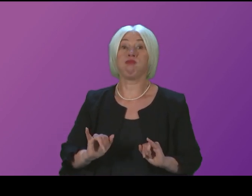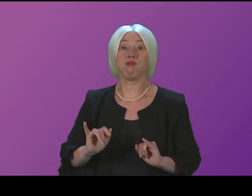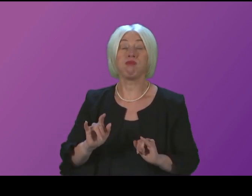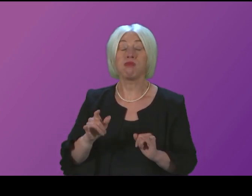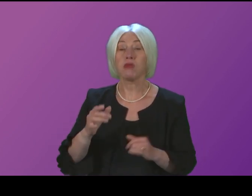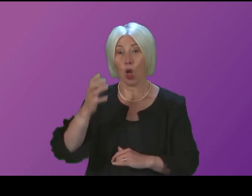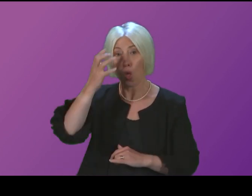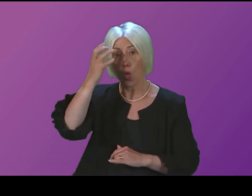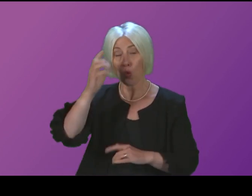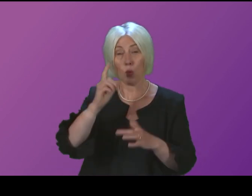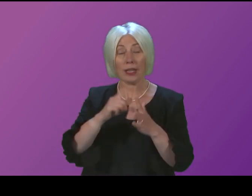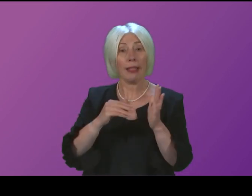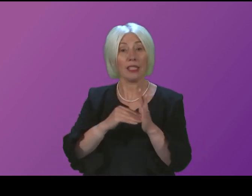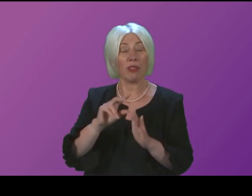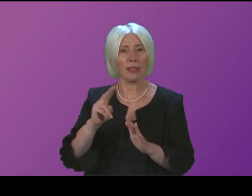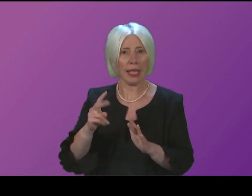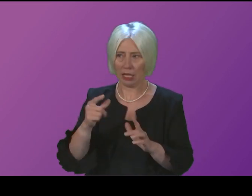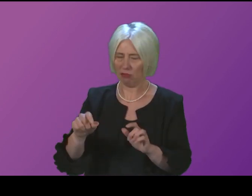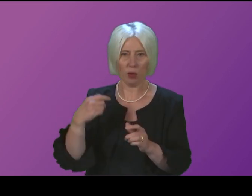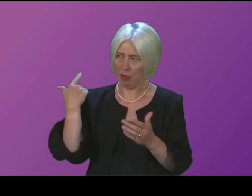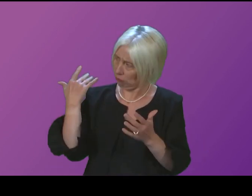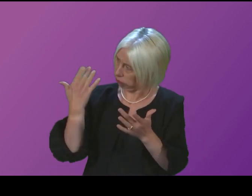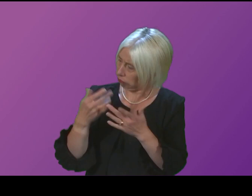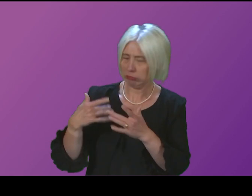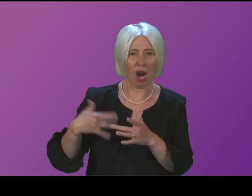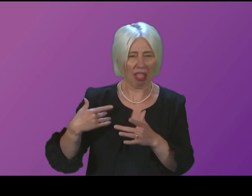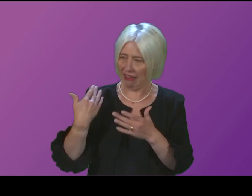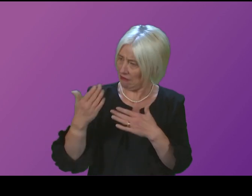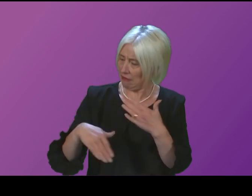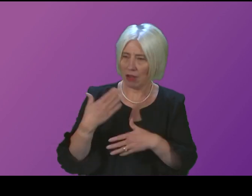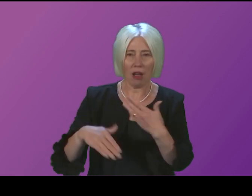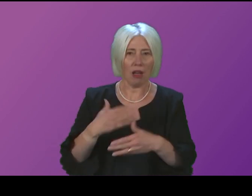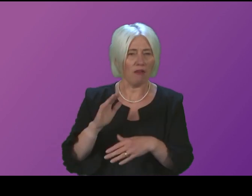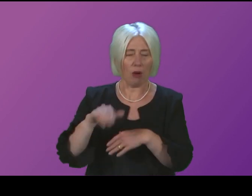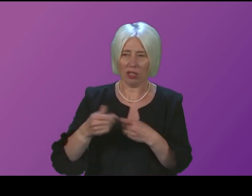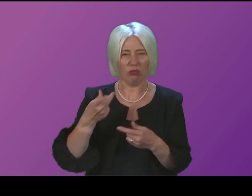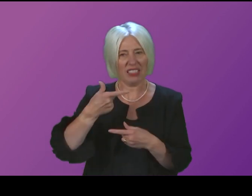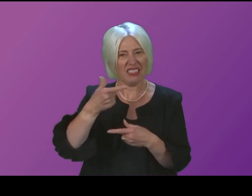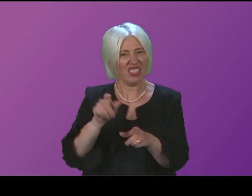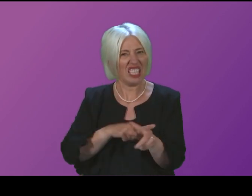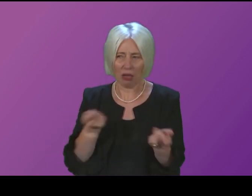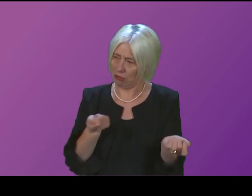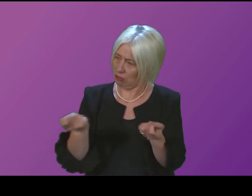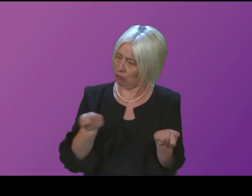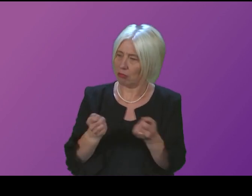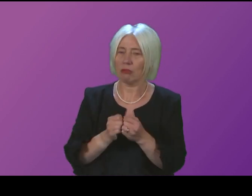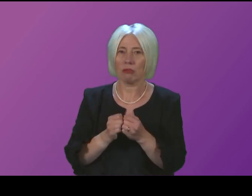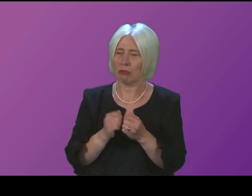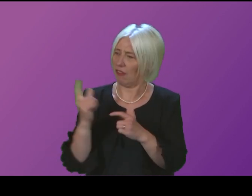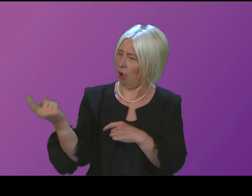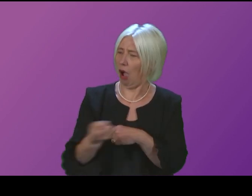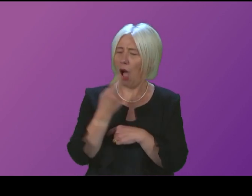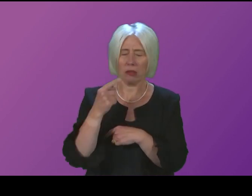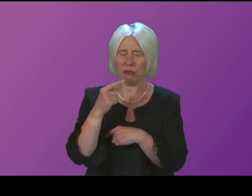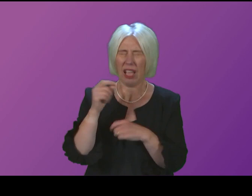II was a constant presence in our lives throughout her 70-year reign. For many of us, it's difficult to imagine our